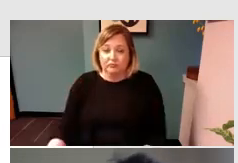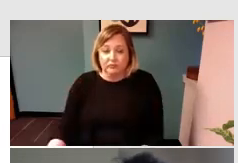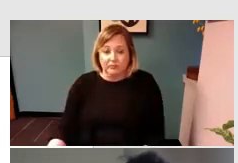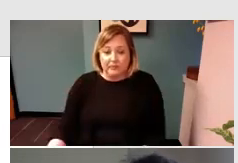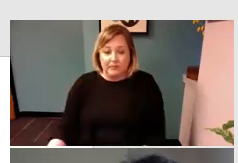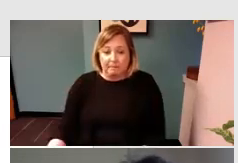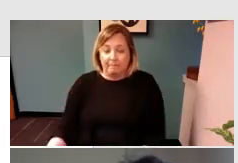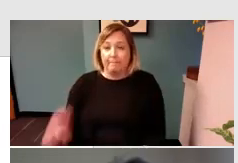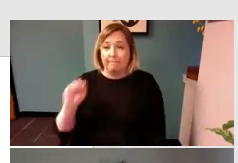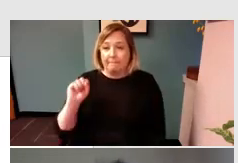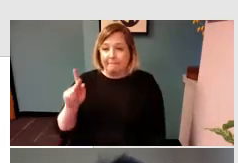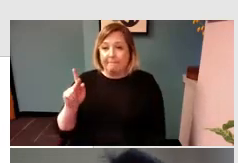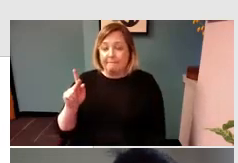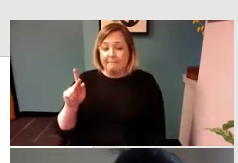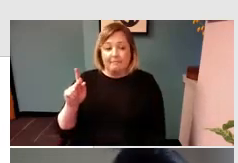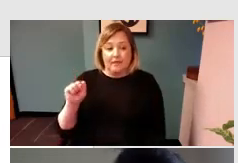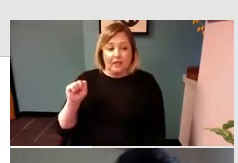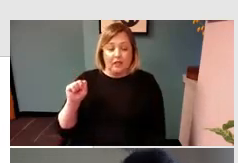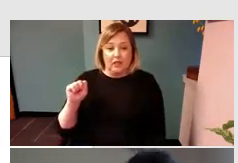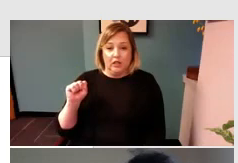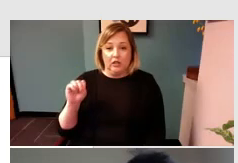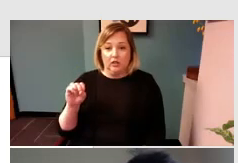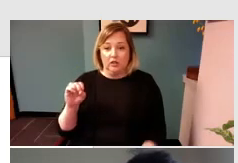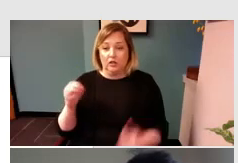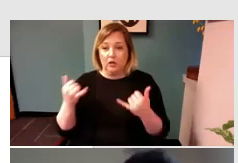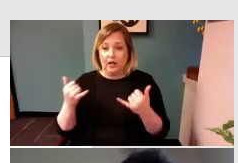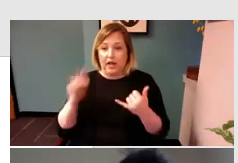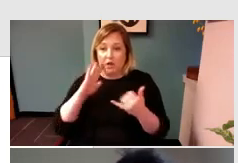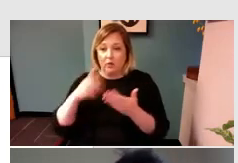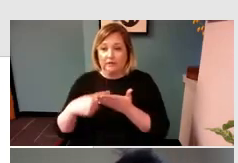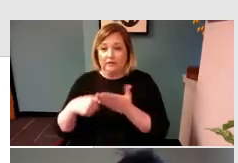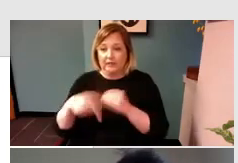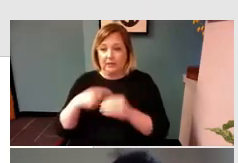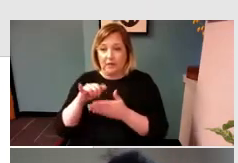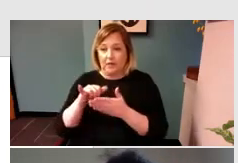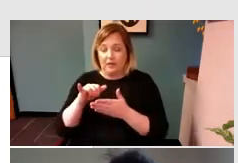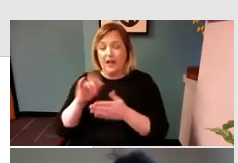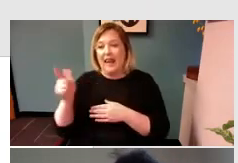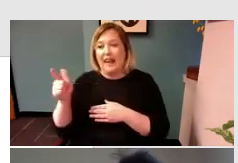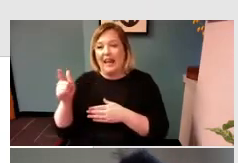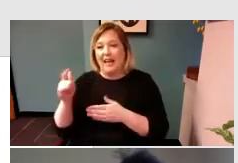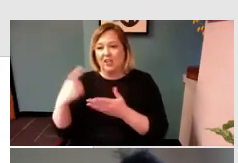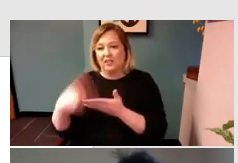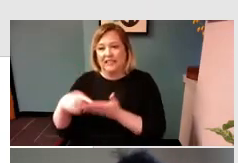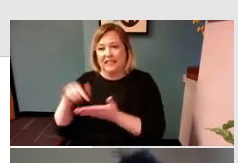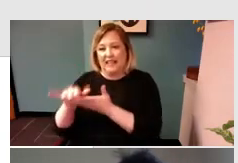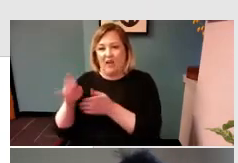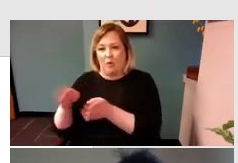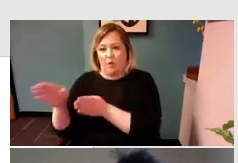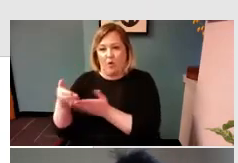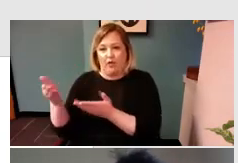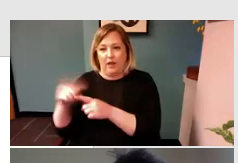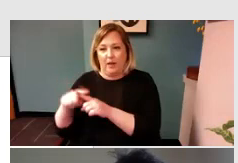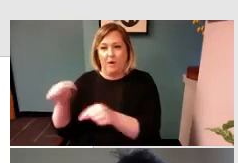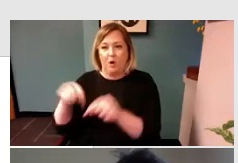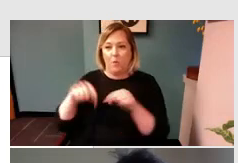Okay, so we will come and discuss about this topological ordering in a bit more detail, but let's come back to this thing. So let's say that I have a